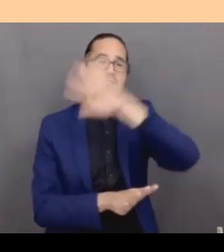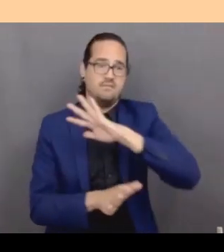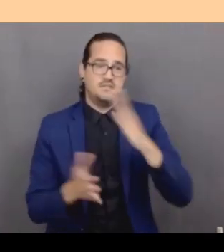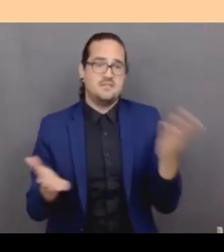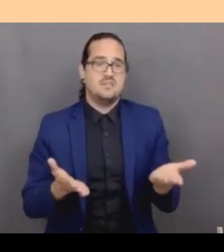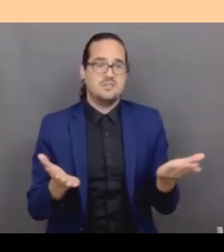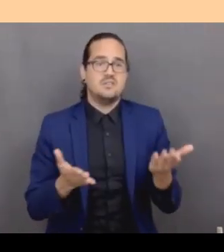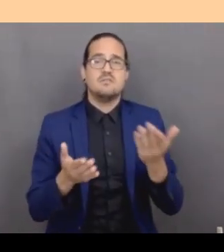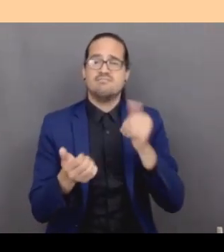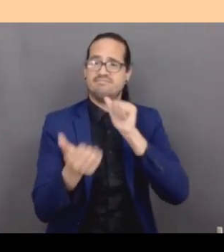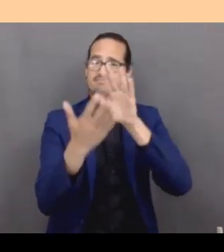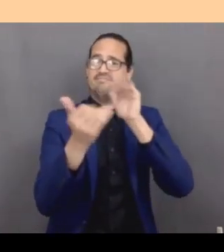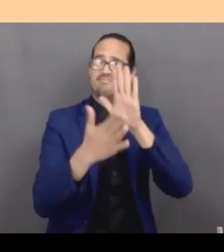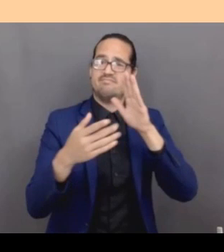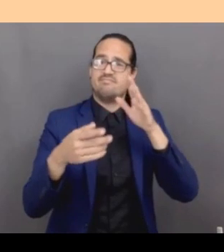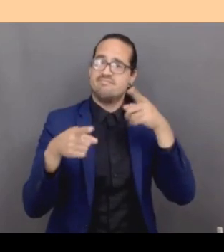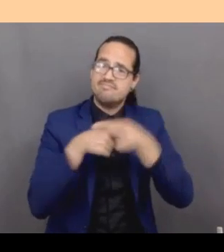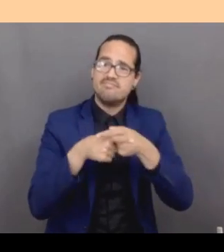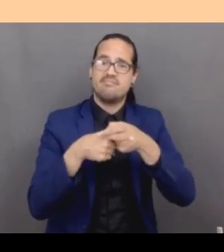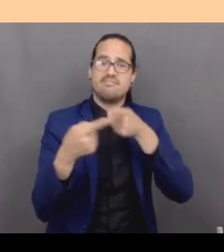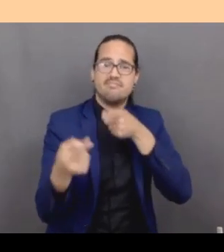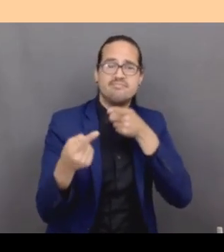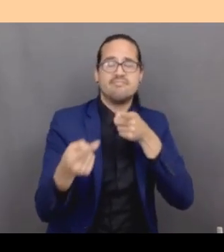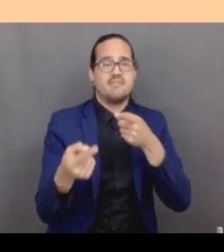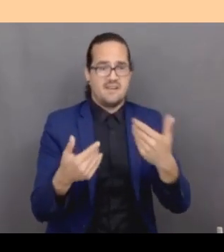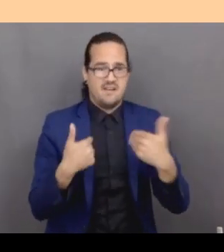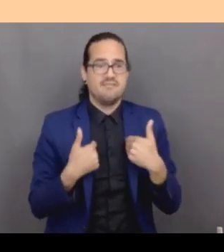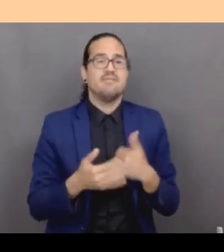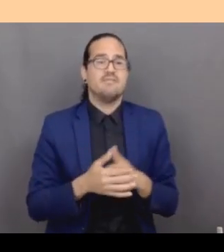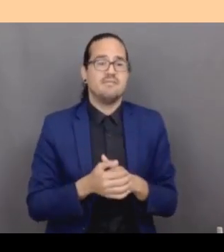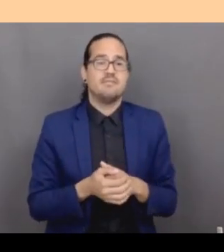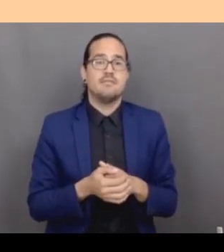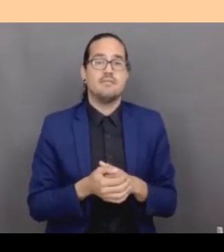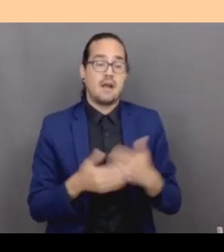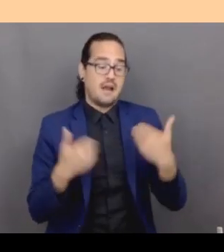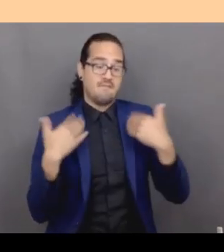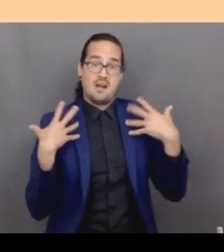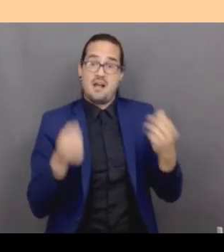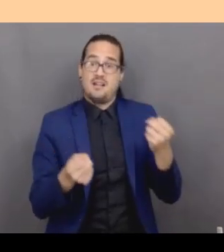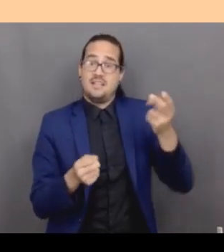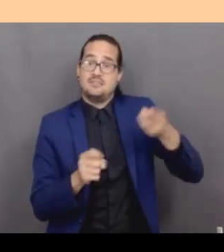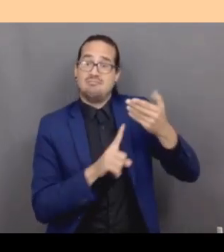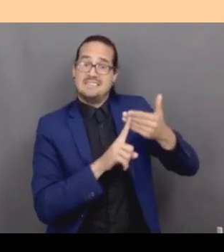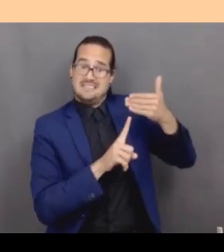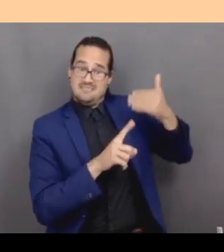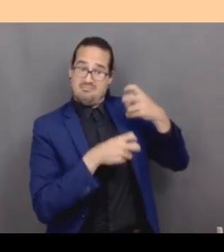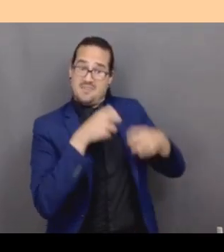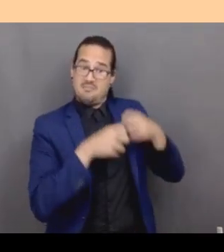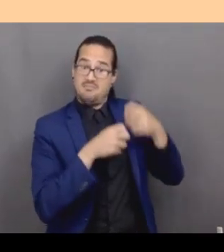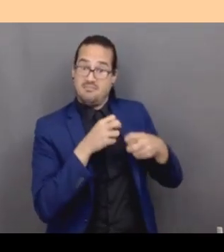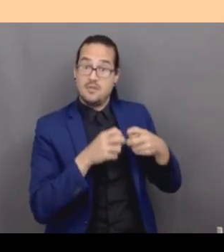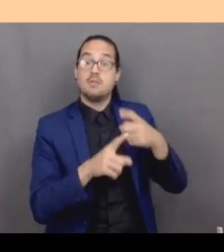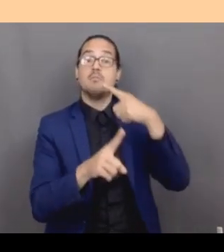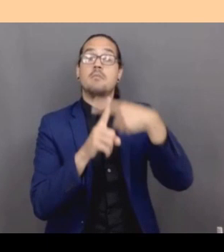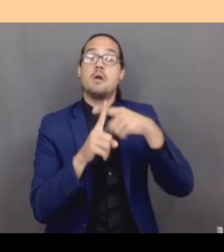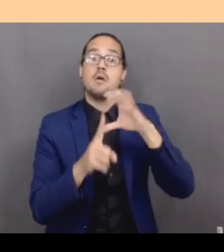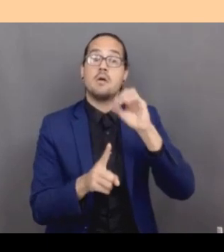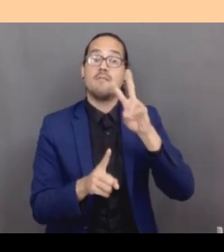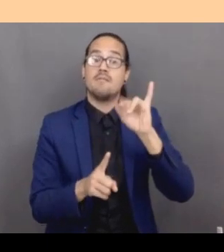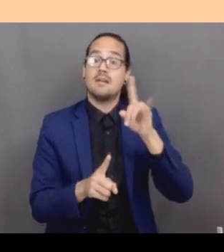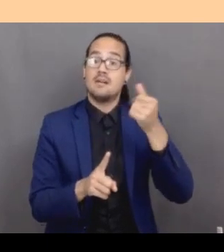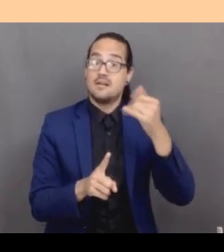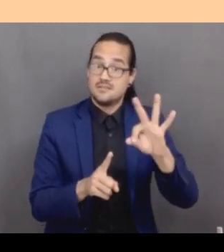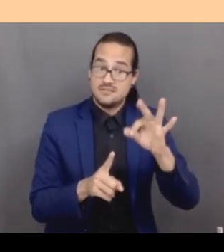experienced challenges with life prior to COVID-19, and communities struggling with historic inequities have been further impacted by